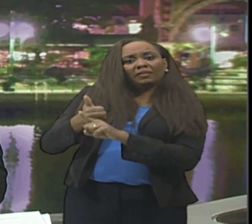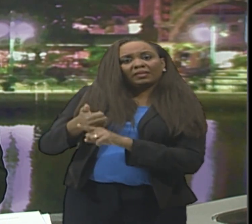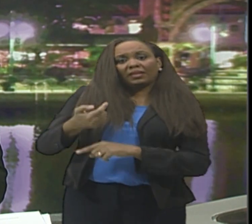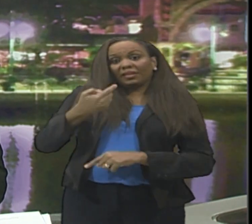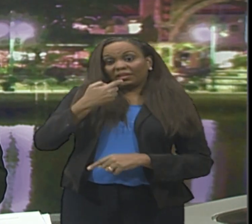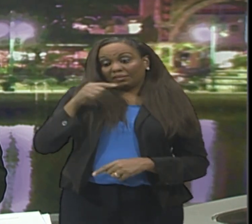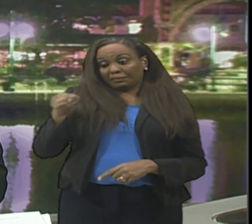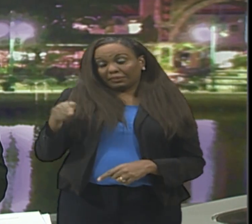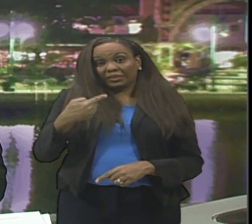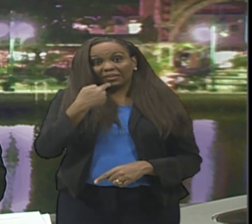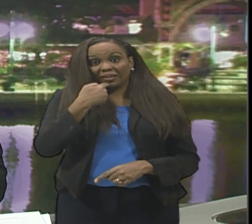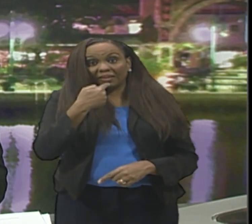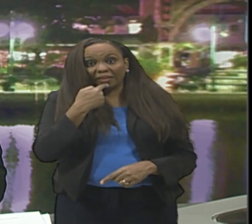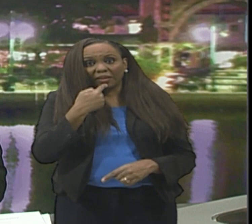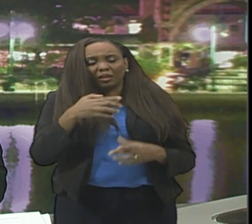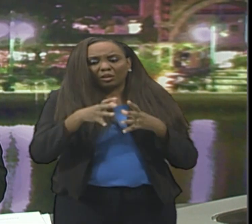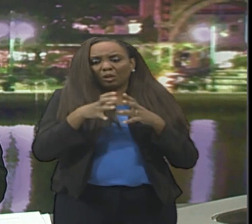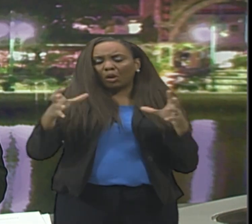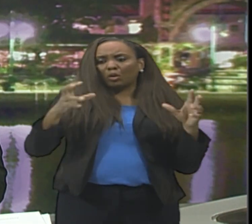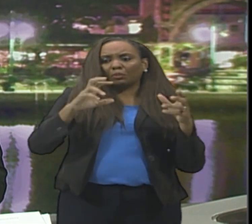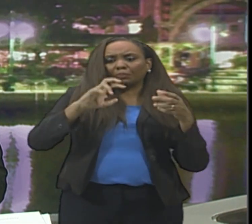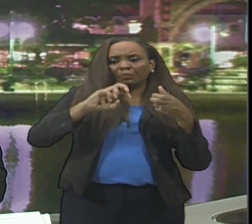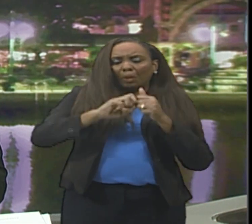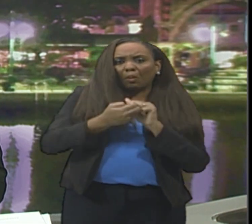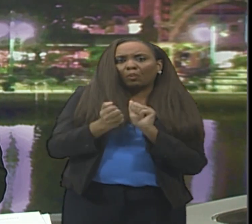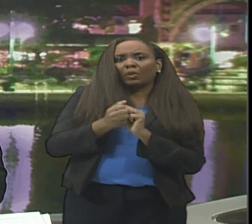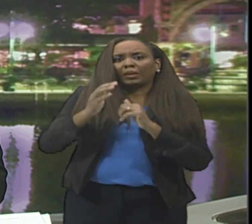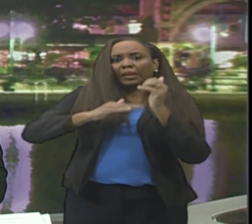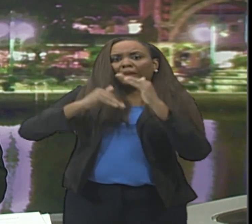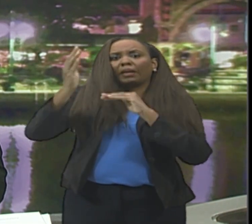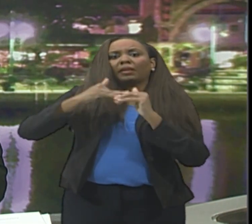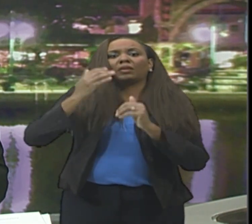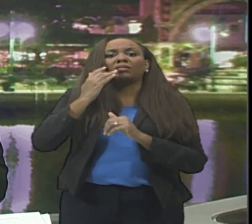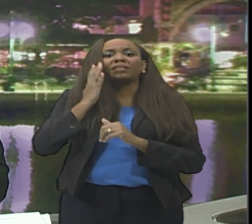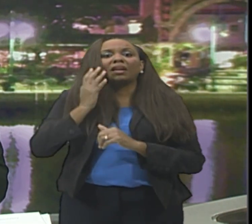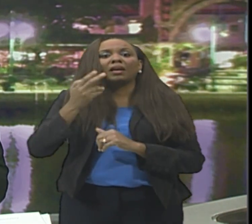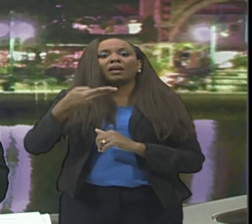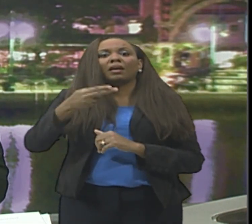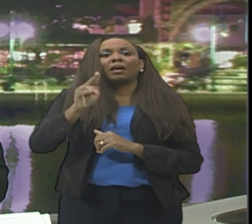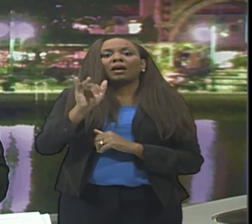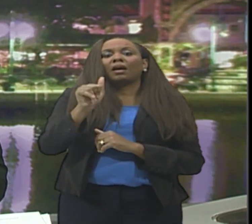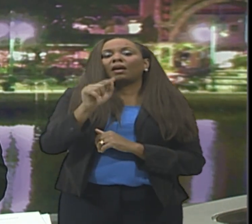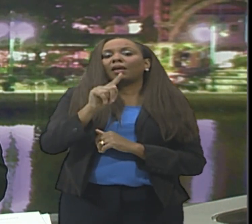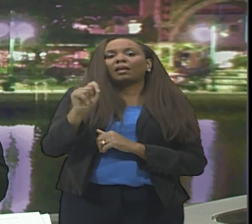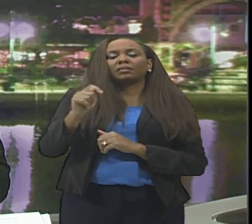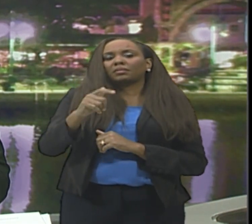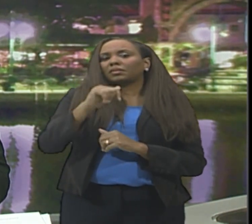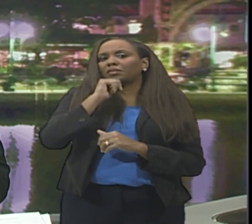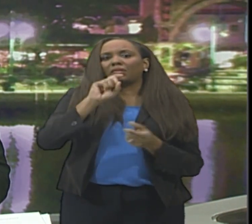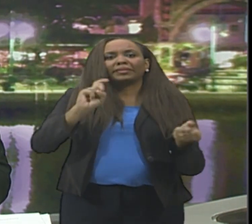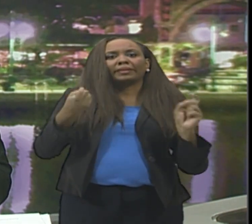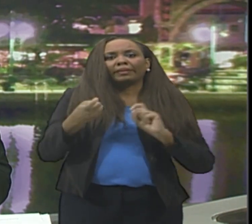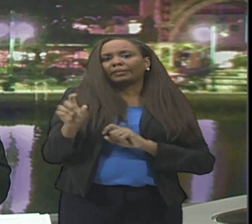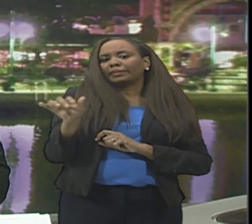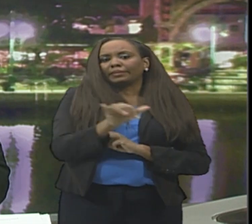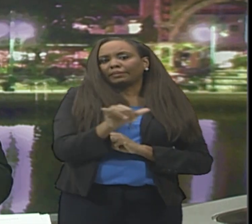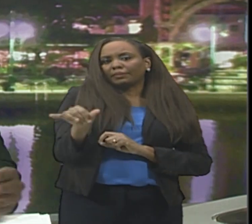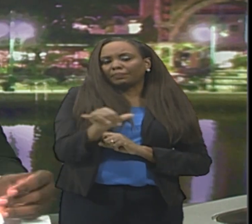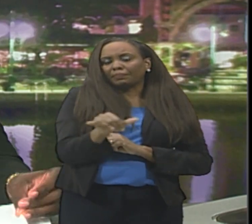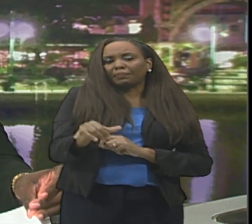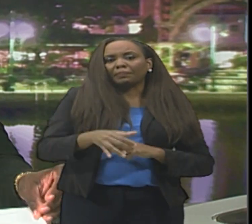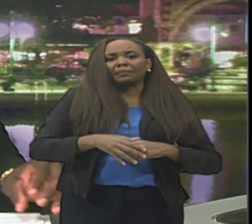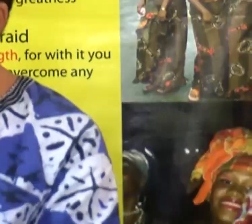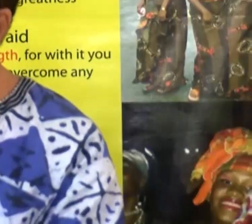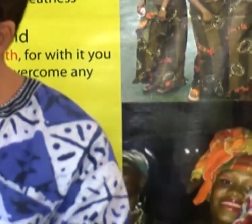Comishong's positions on critical issues like the construction of the Hyatt Hotel and others have not changed.